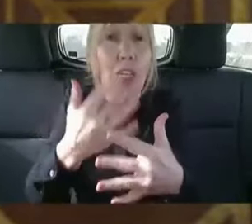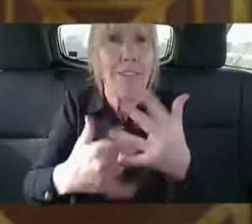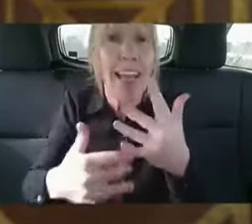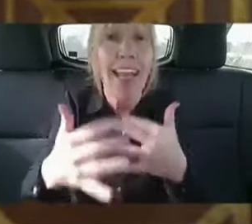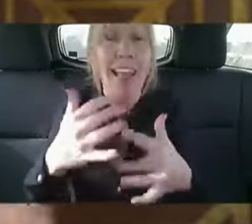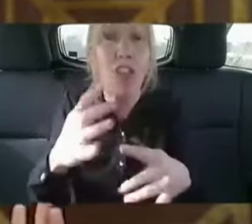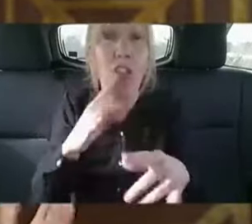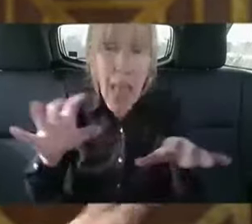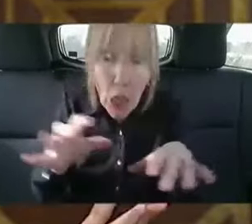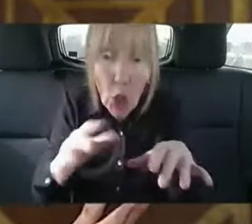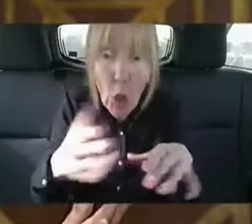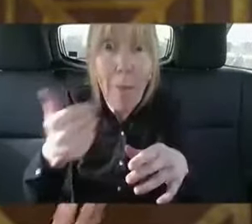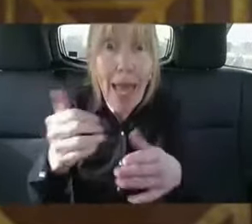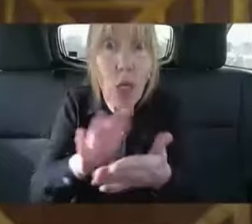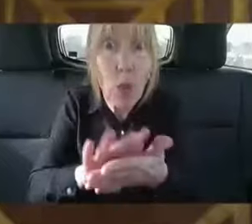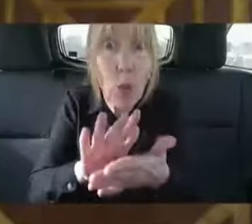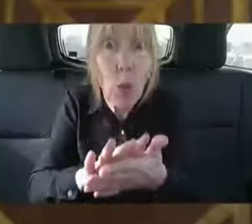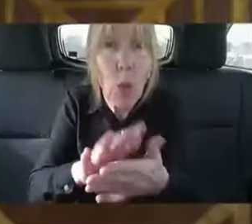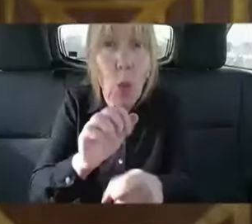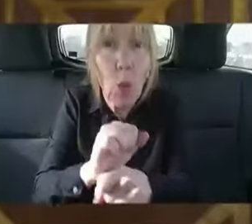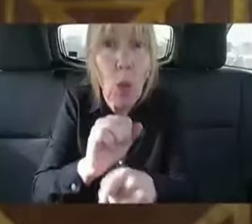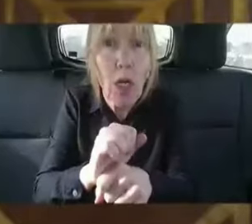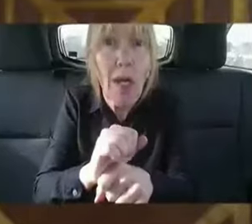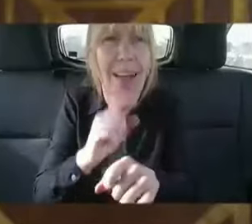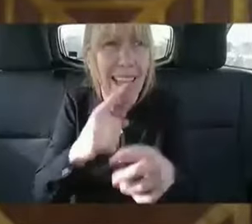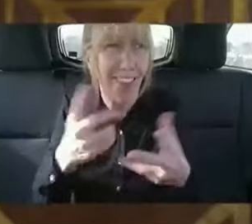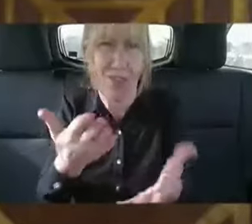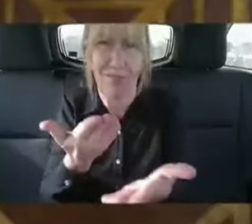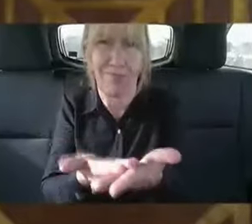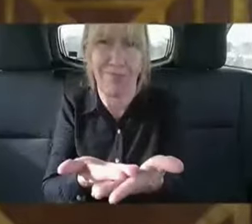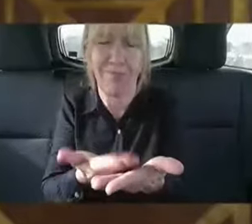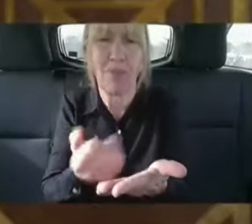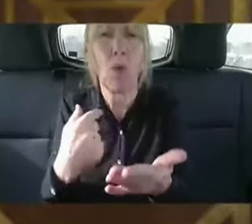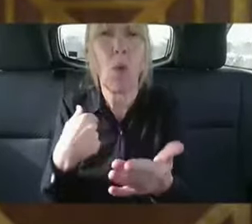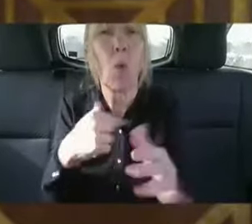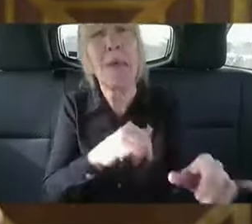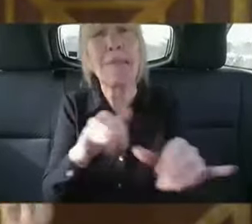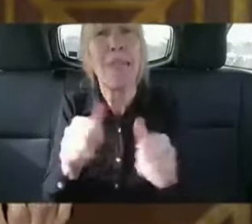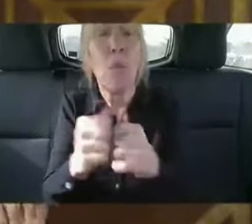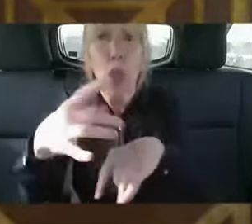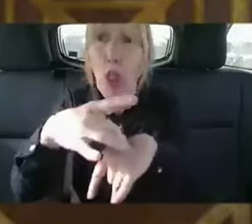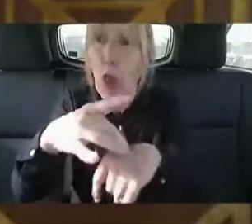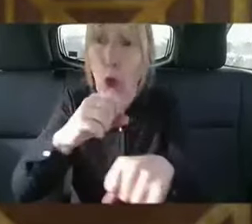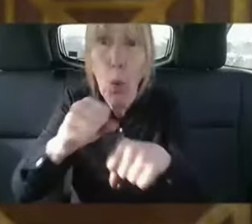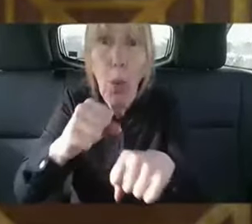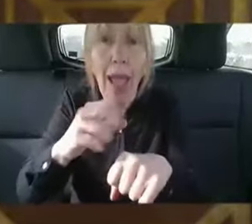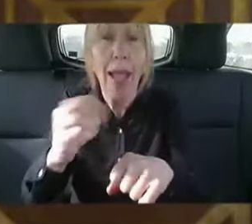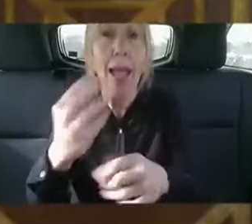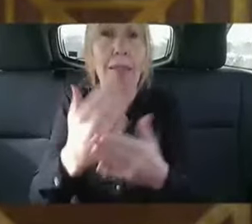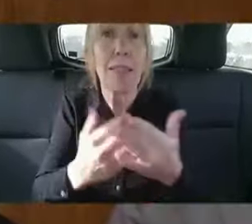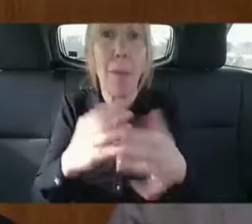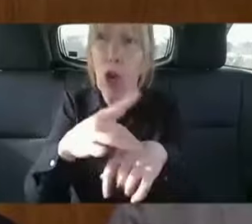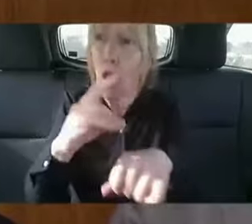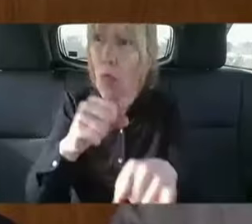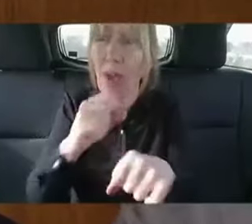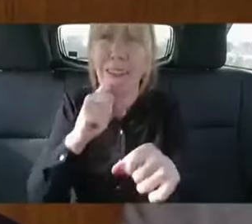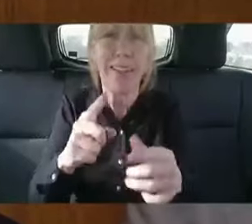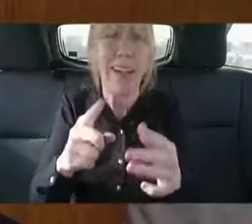in schools. That's really been done. And again, we do the same thing for earthquakes. And then in some instances, earthquakes with much less benefit.